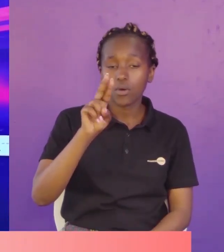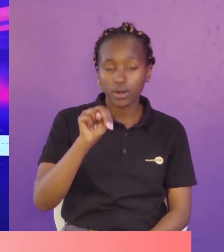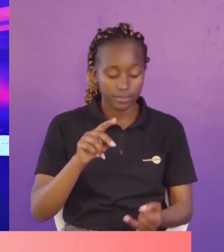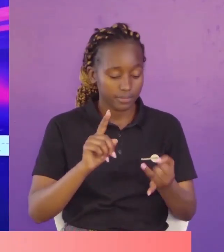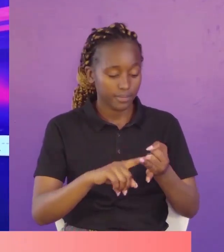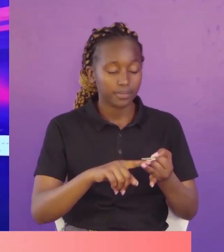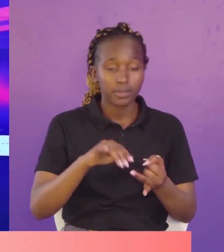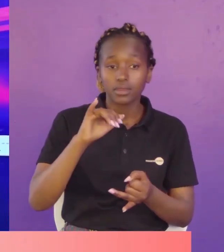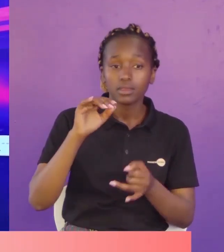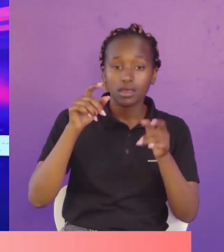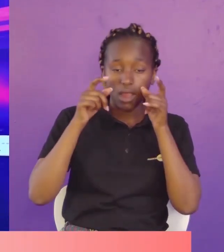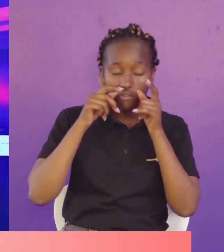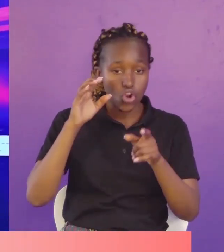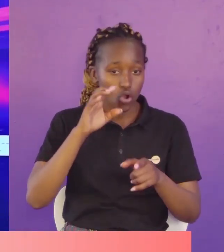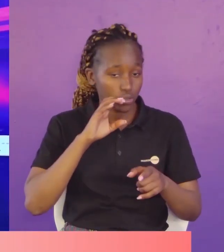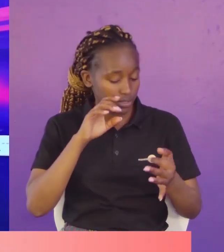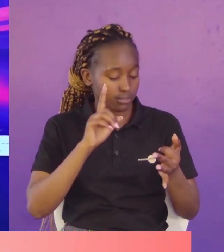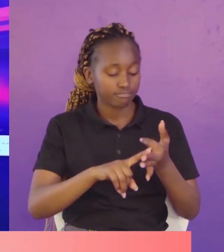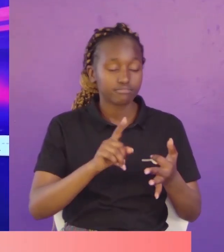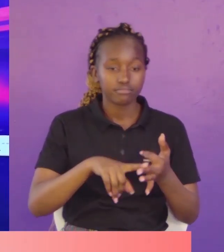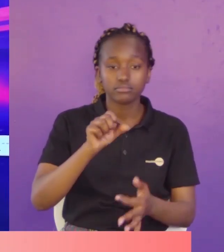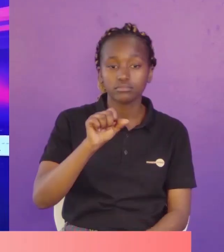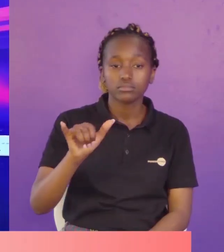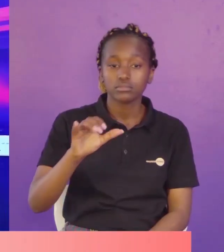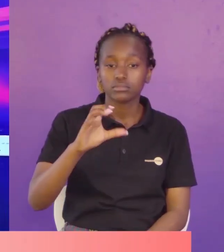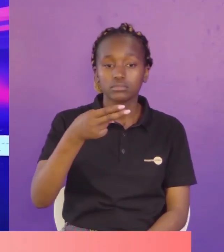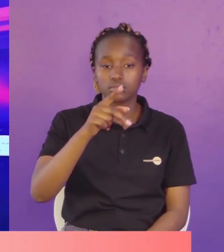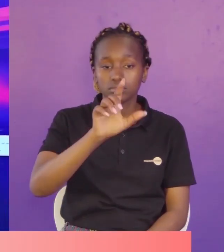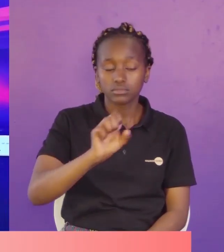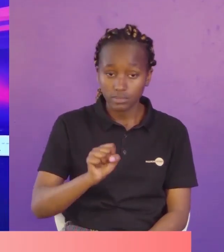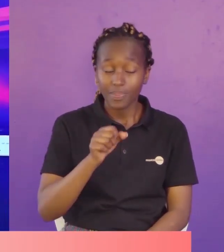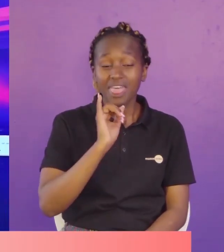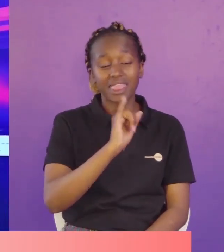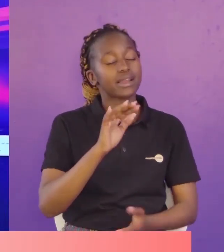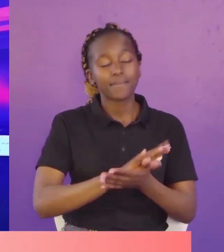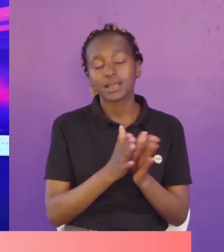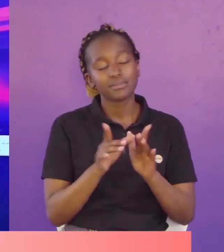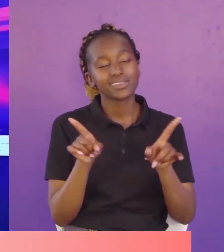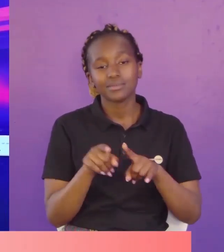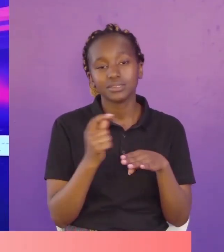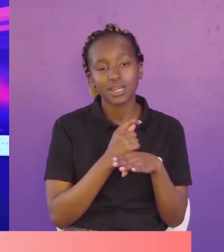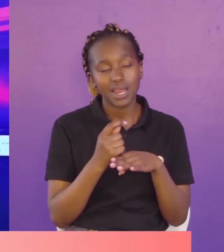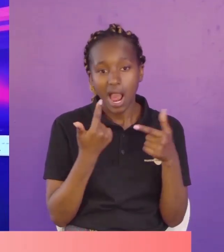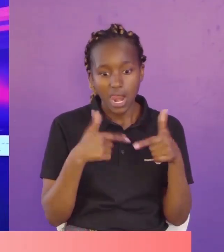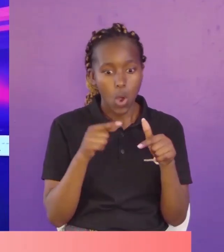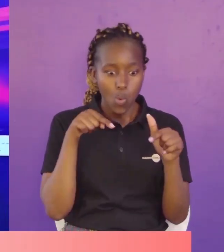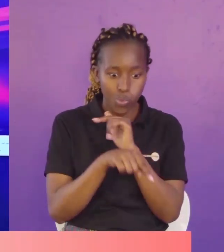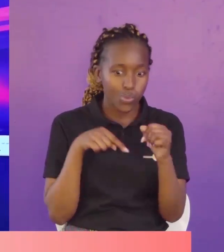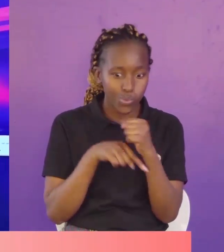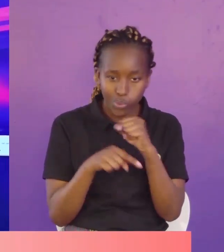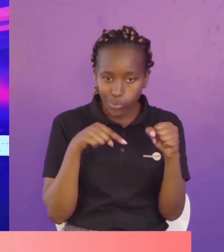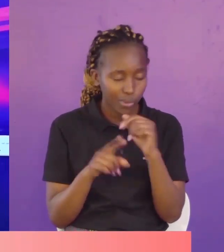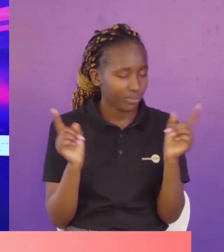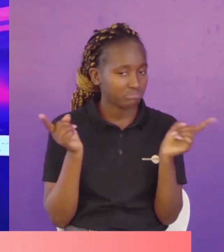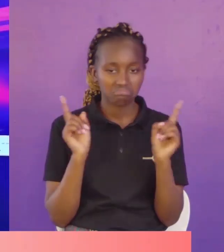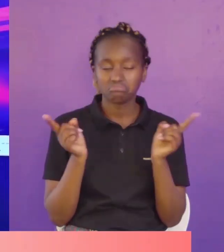and Seychelles, let's just be training. Hiyo ni training. Tuende tu huko zoezi na tuzuie tusifungwe mabao mengi, aibu isikue mingi.